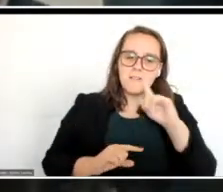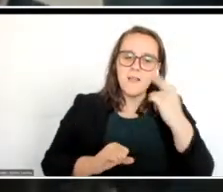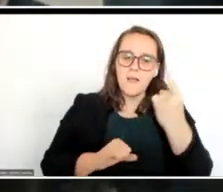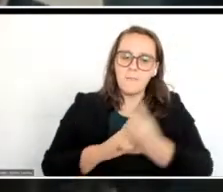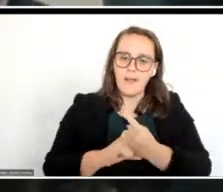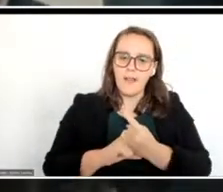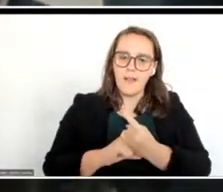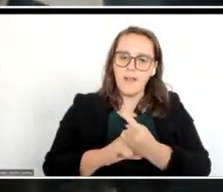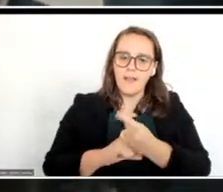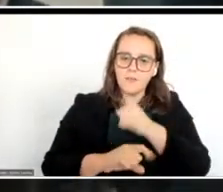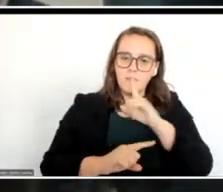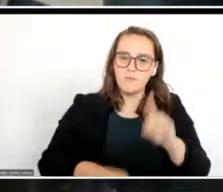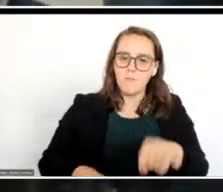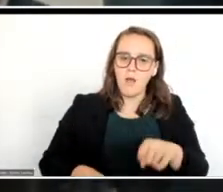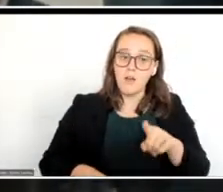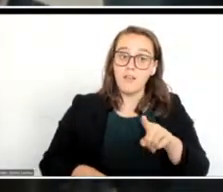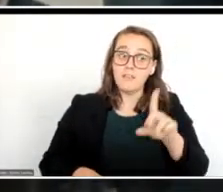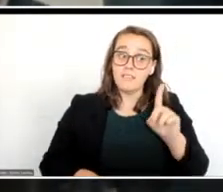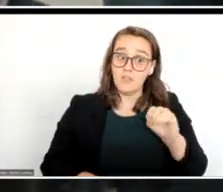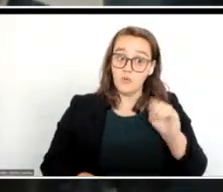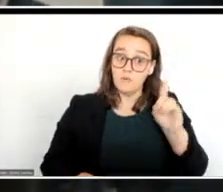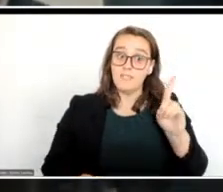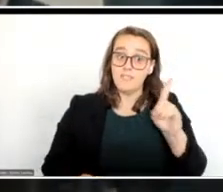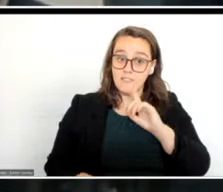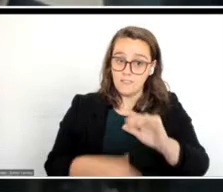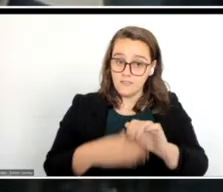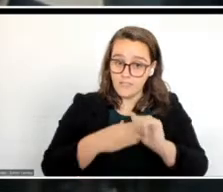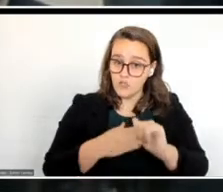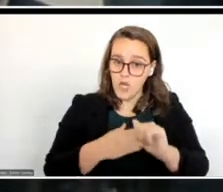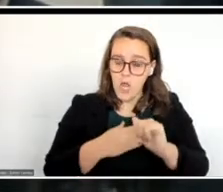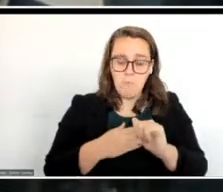meaning DOD leadership, was not going to